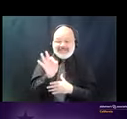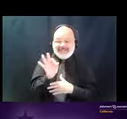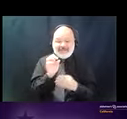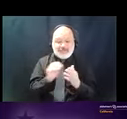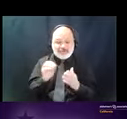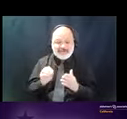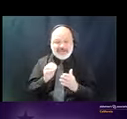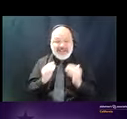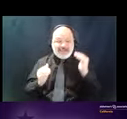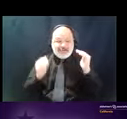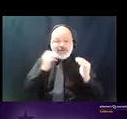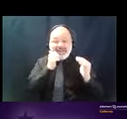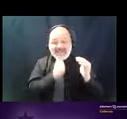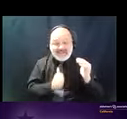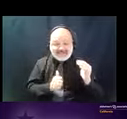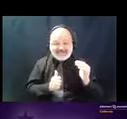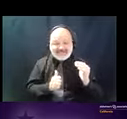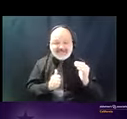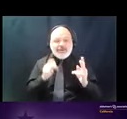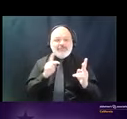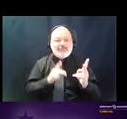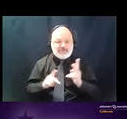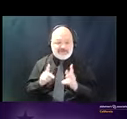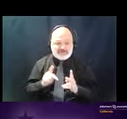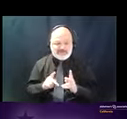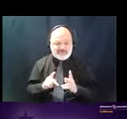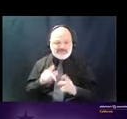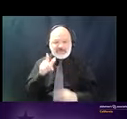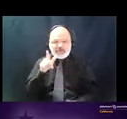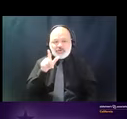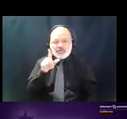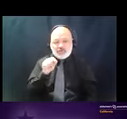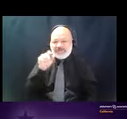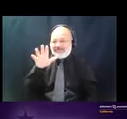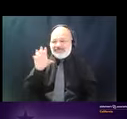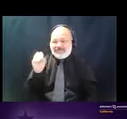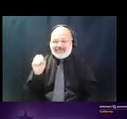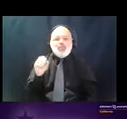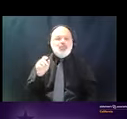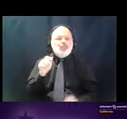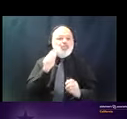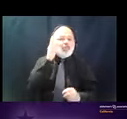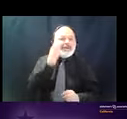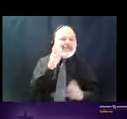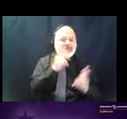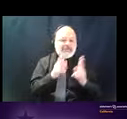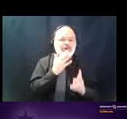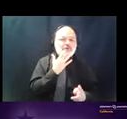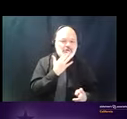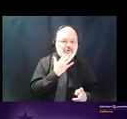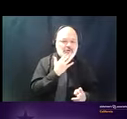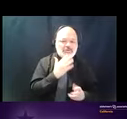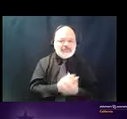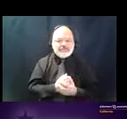aging population, the adult population in 2050 will be people of color. Current and future